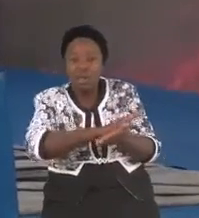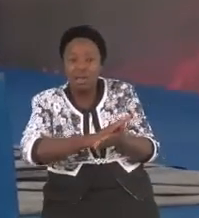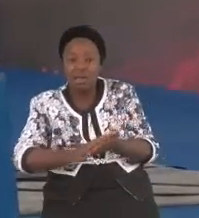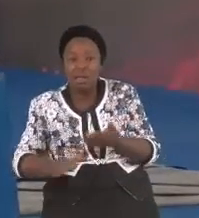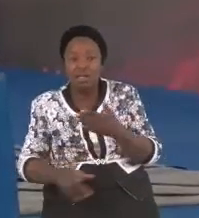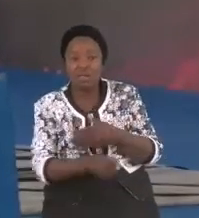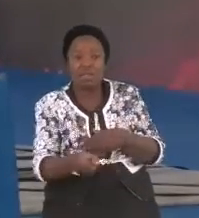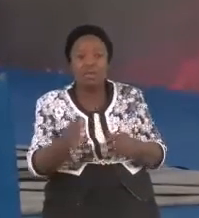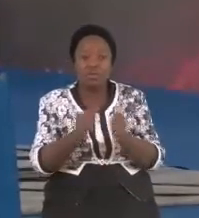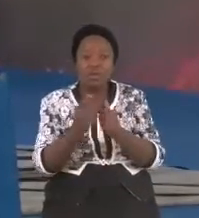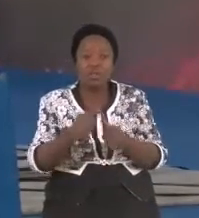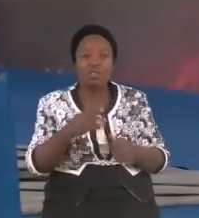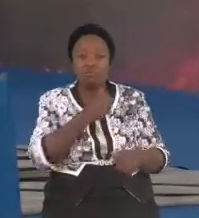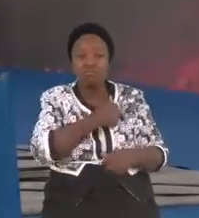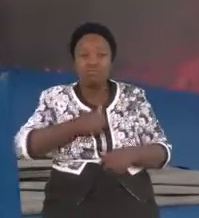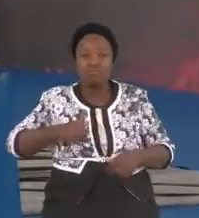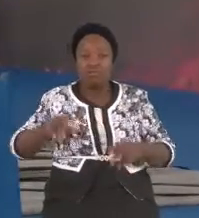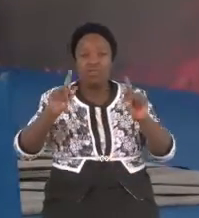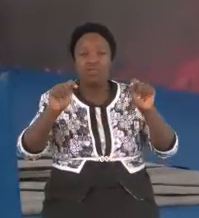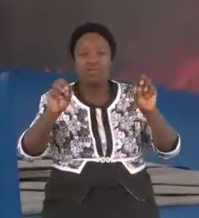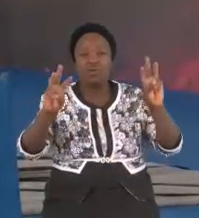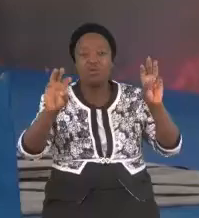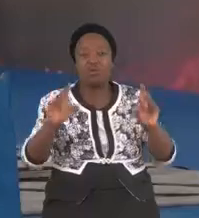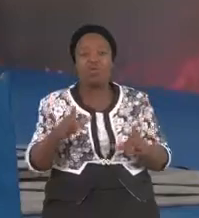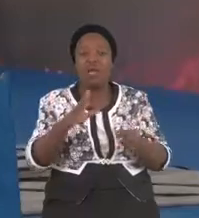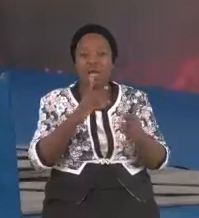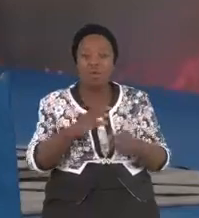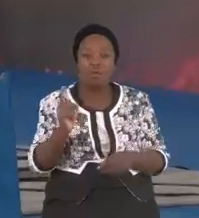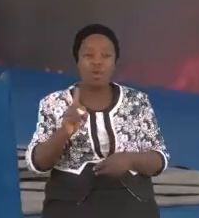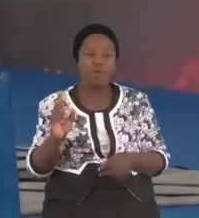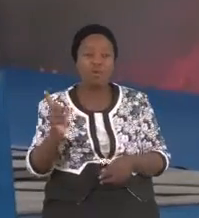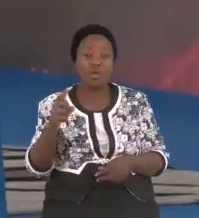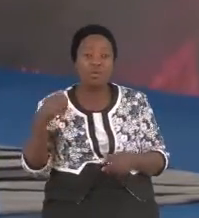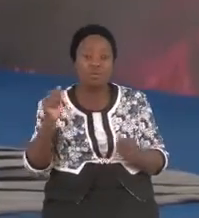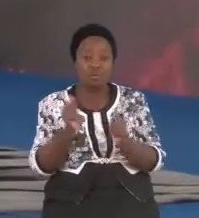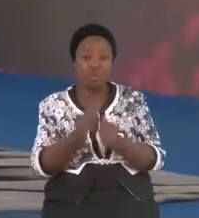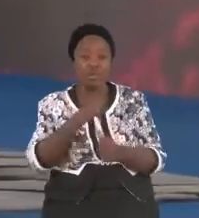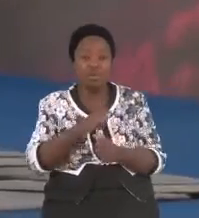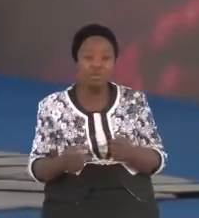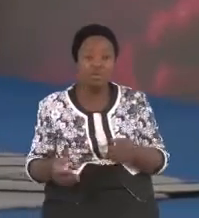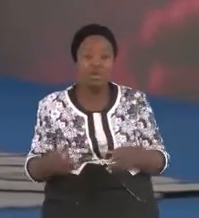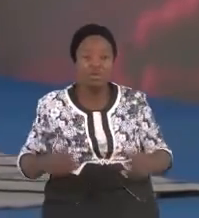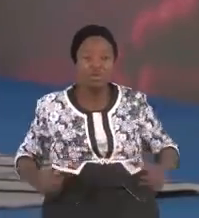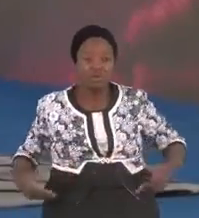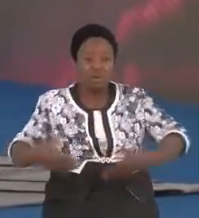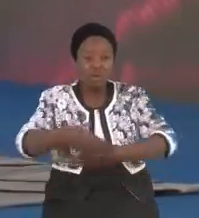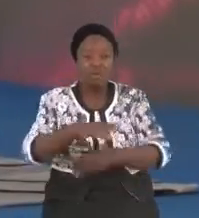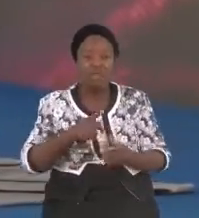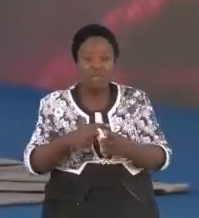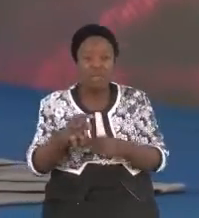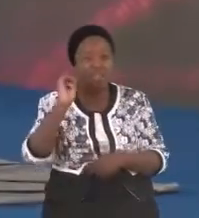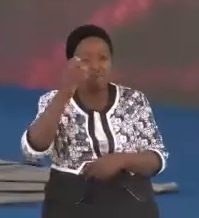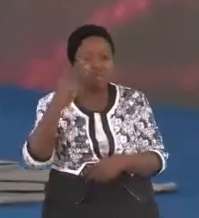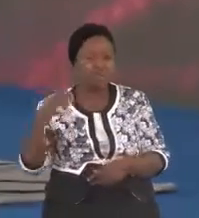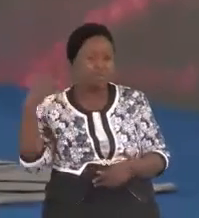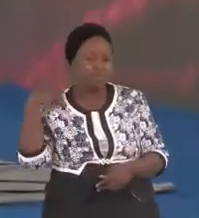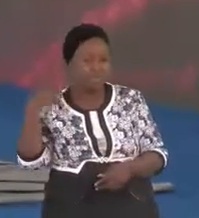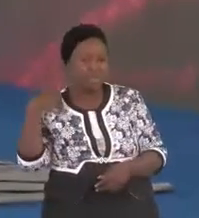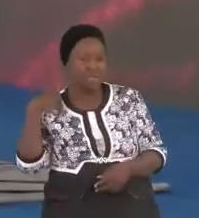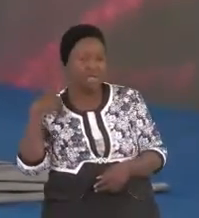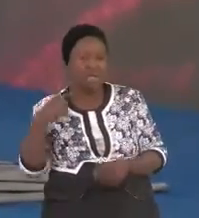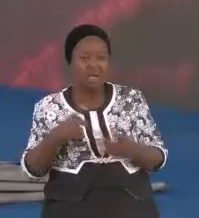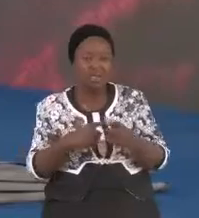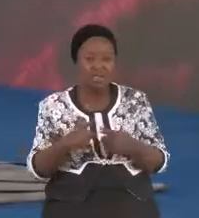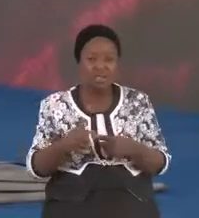tower were with he was gutted he was the master he put water into the